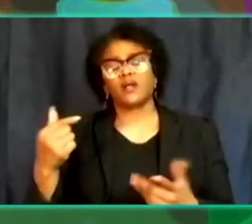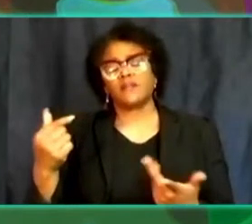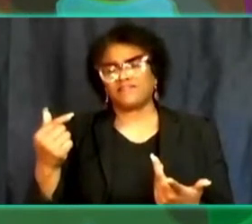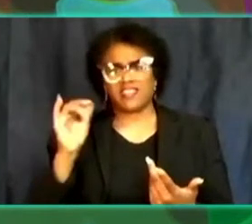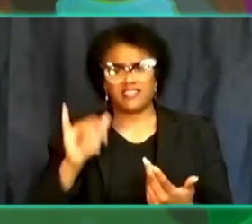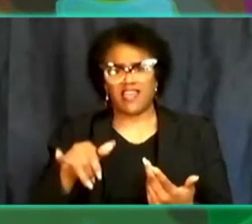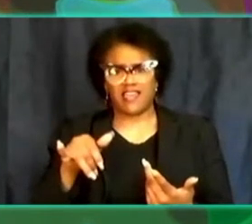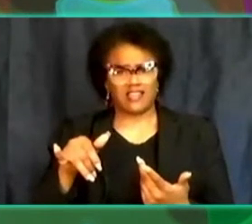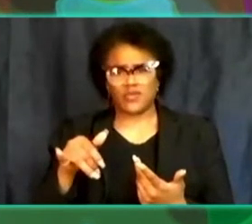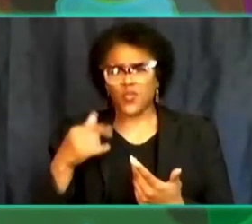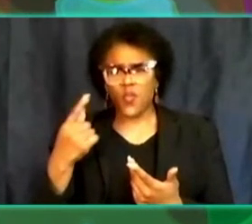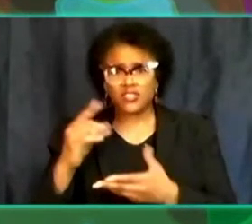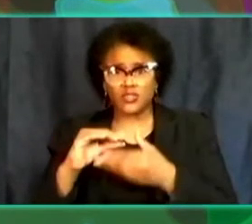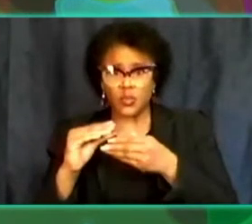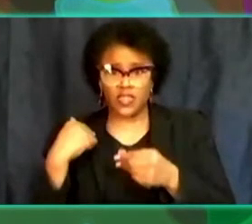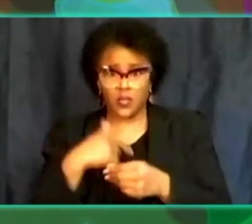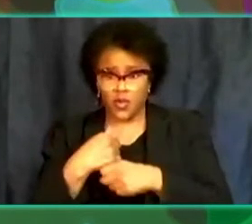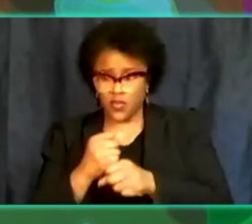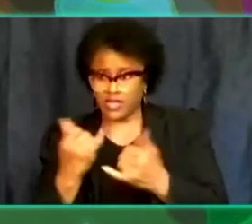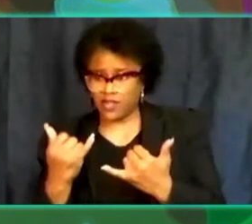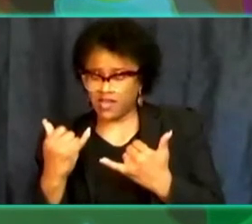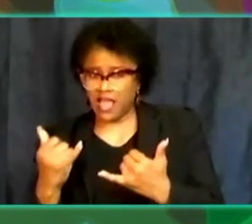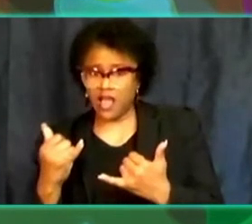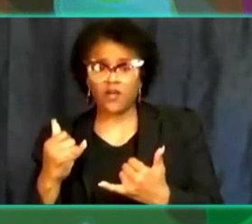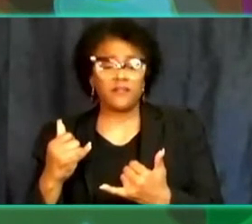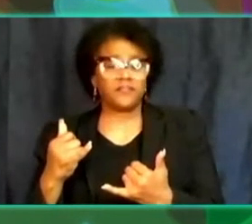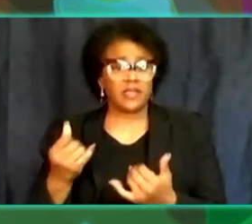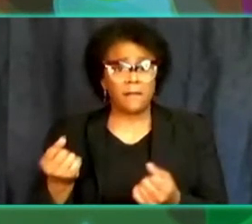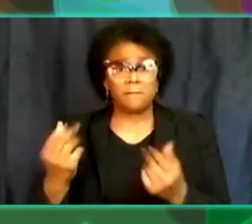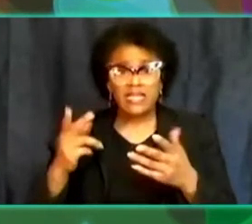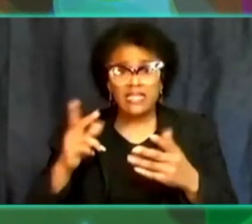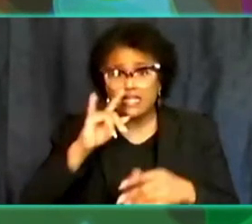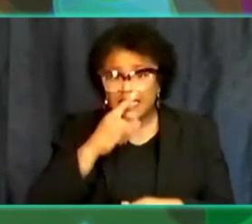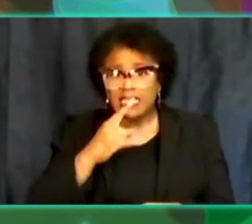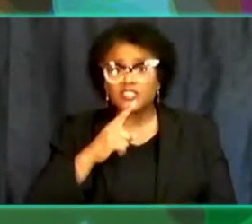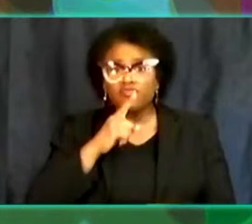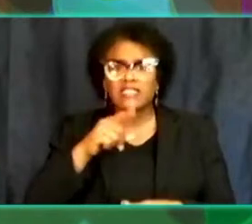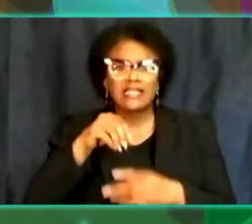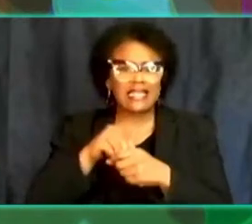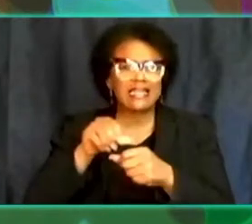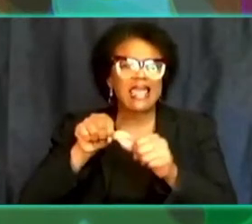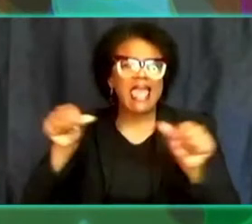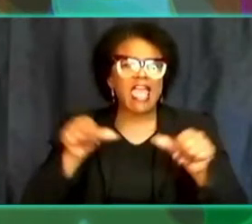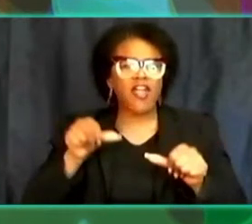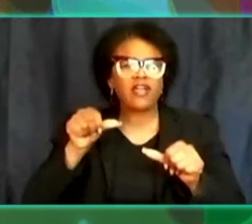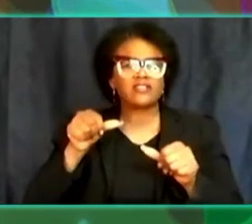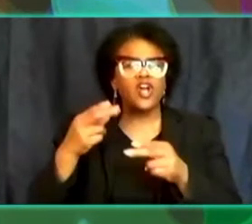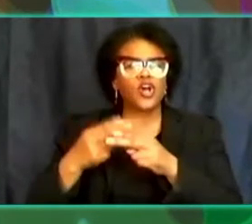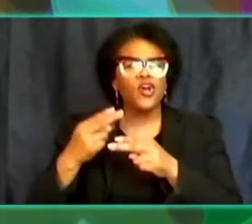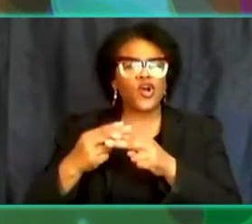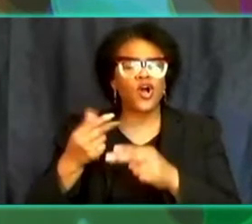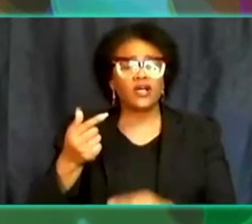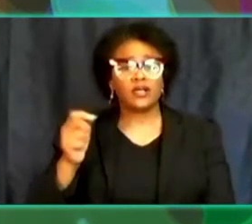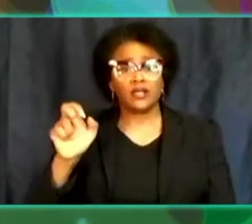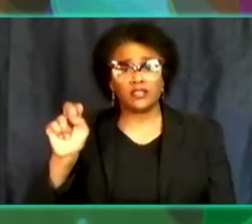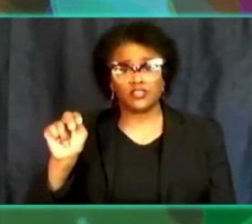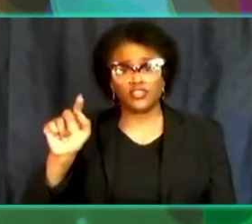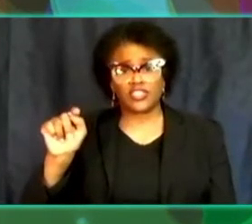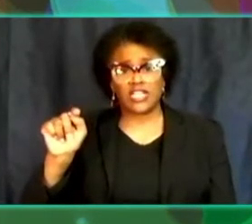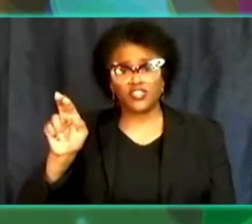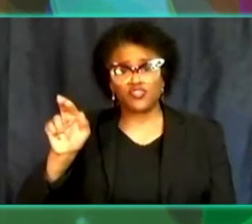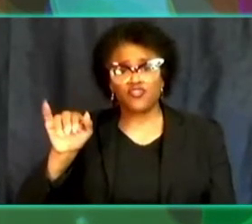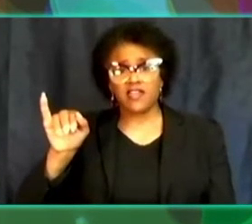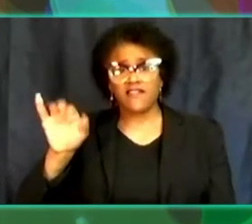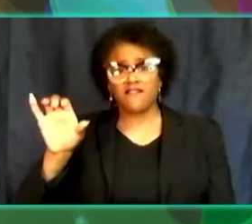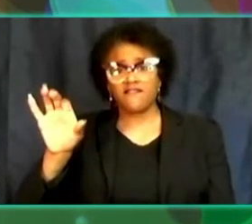important to us, because a lot of kids, particularly in areas that are gentrifying, you're exposed to, you know, so, you know,